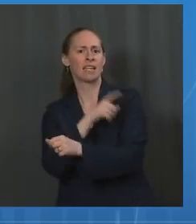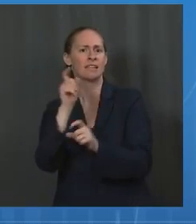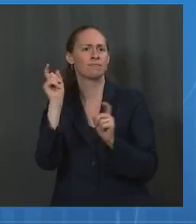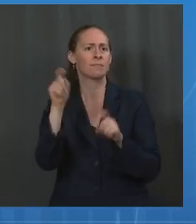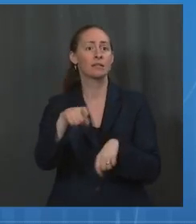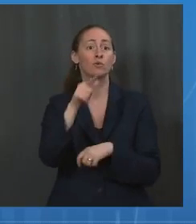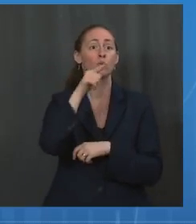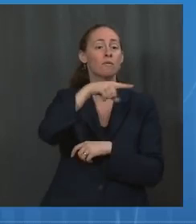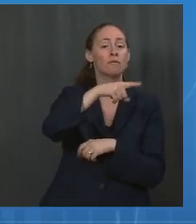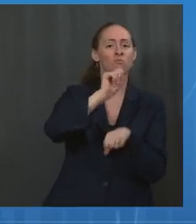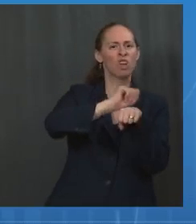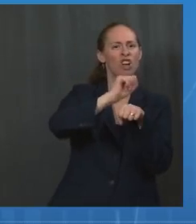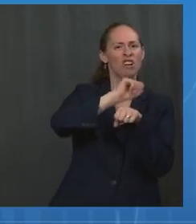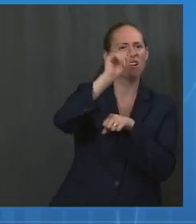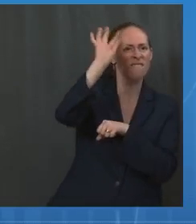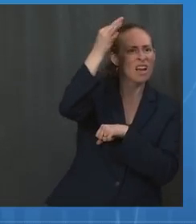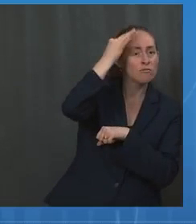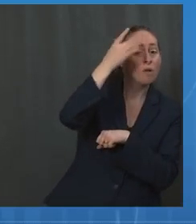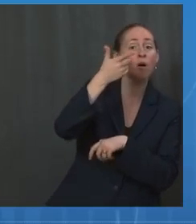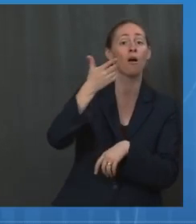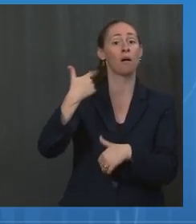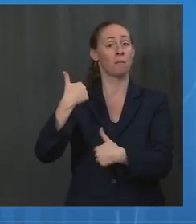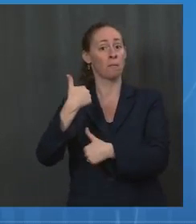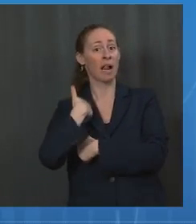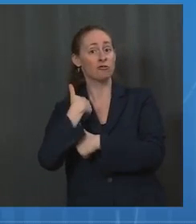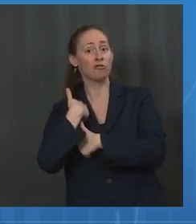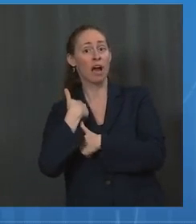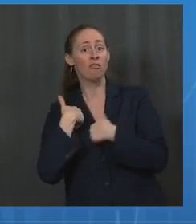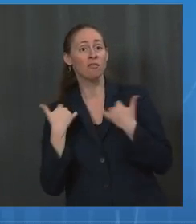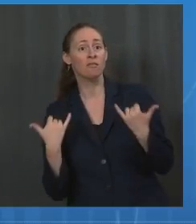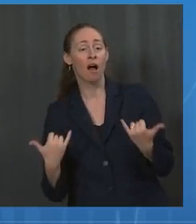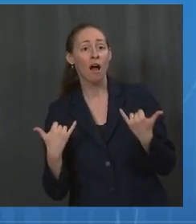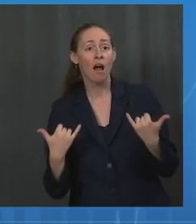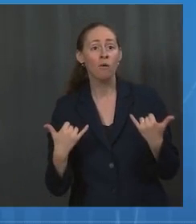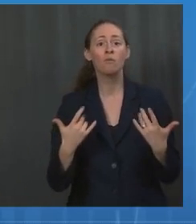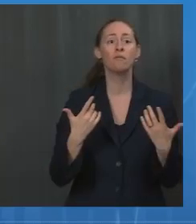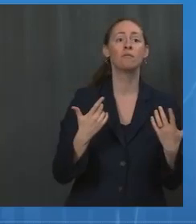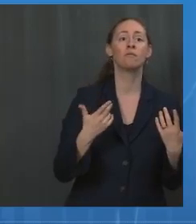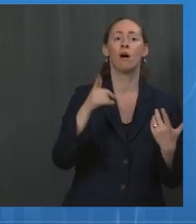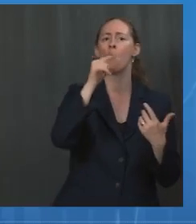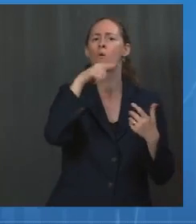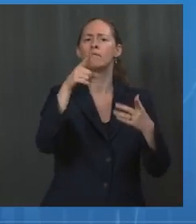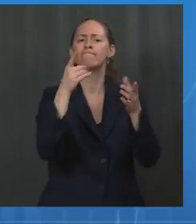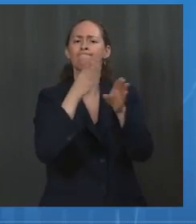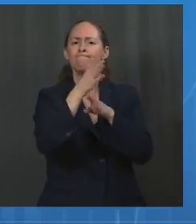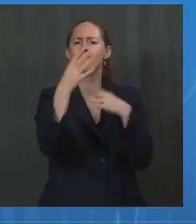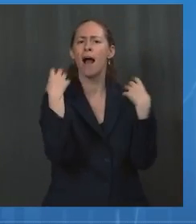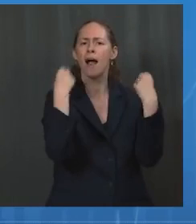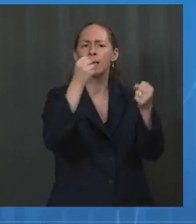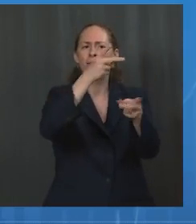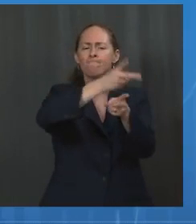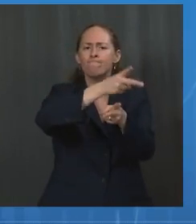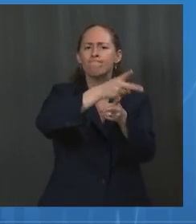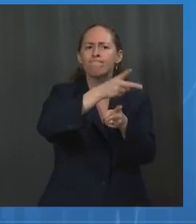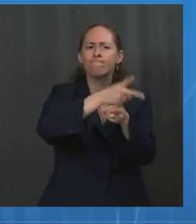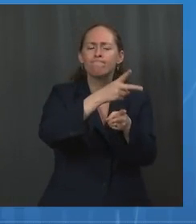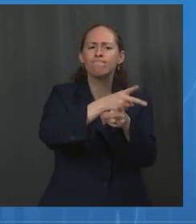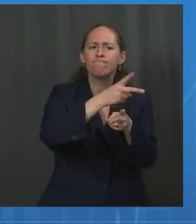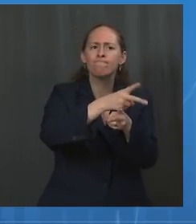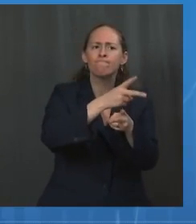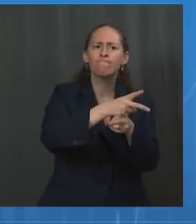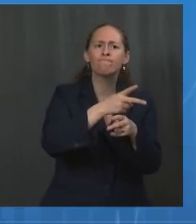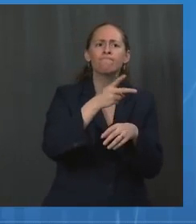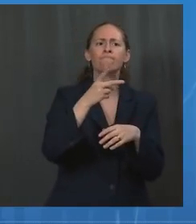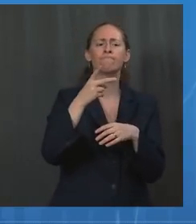government, across the military, across health providers that are at the Department of